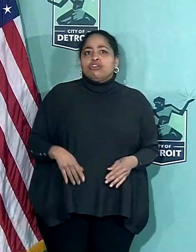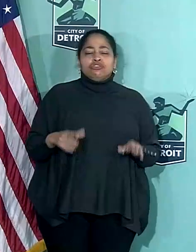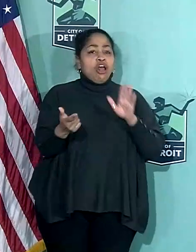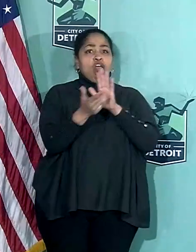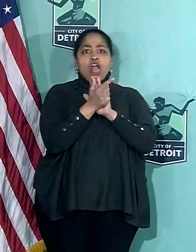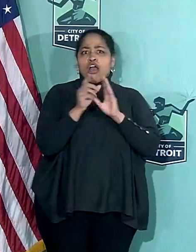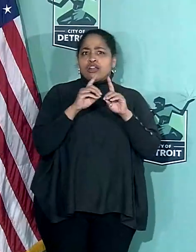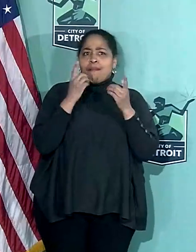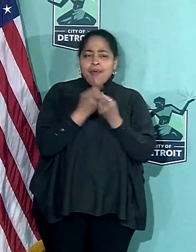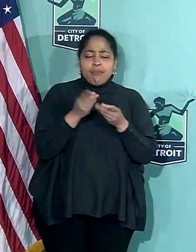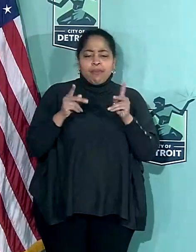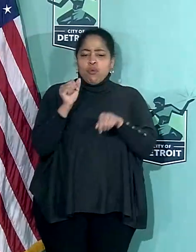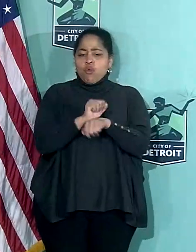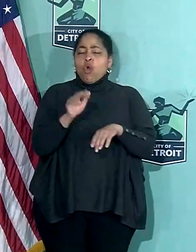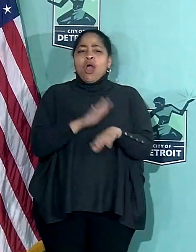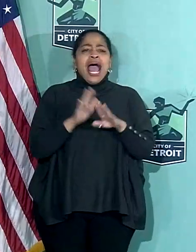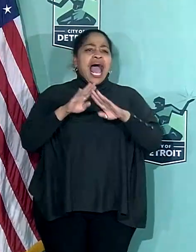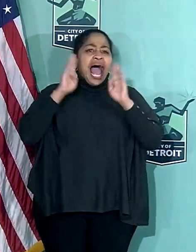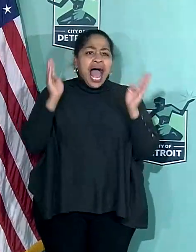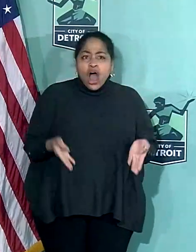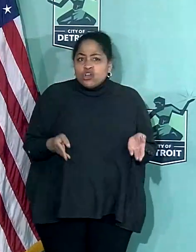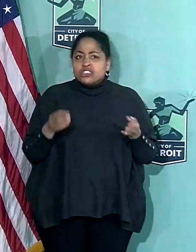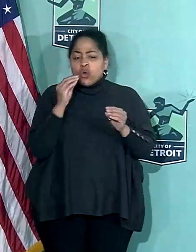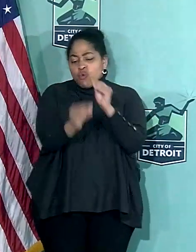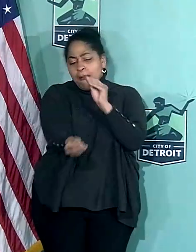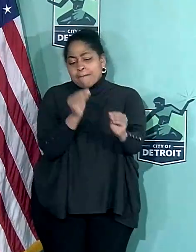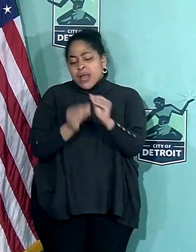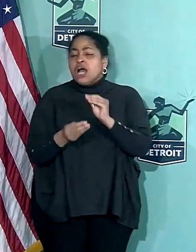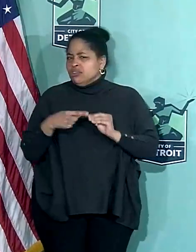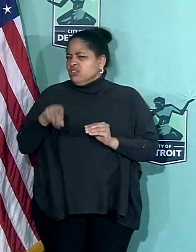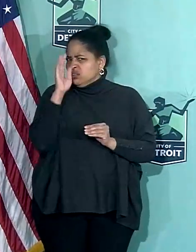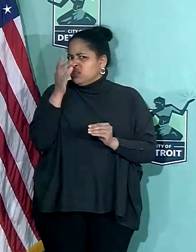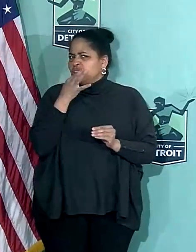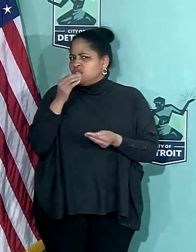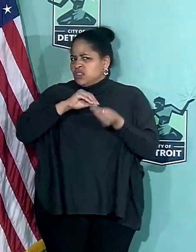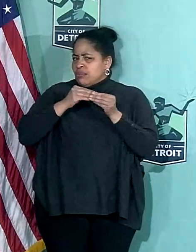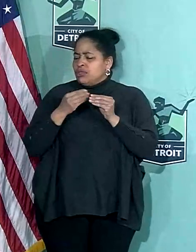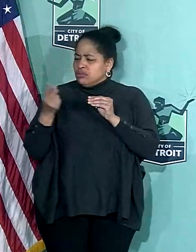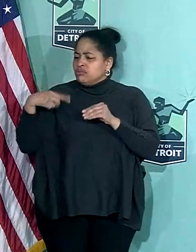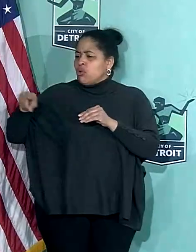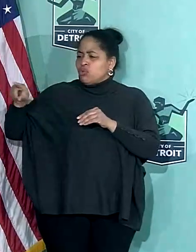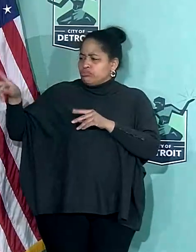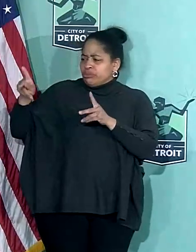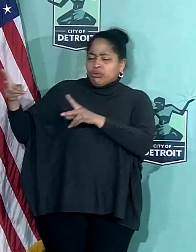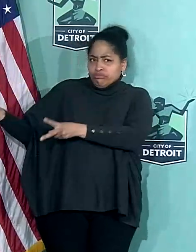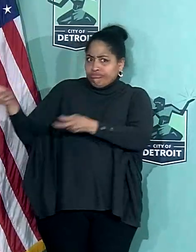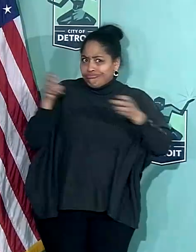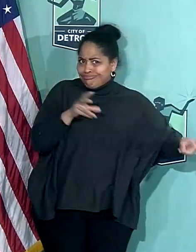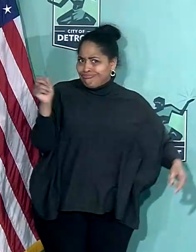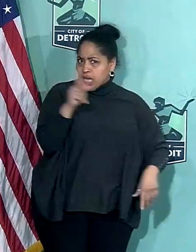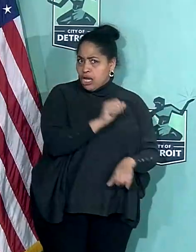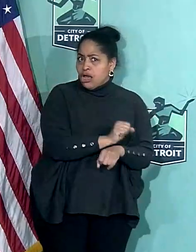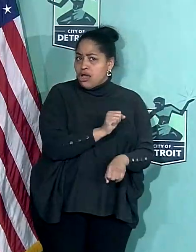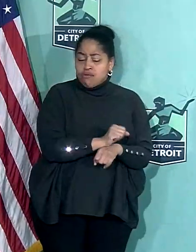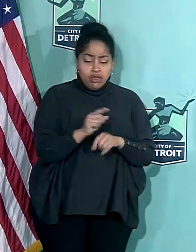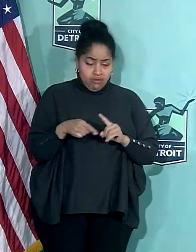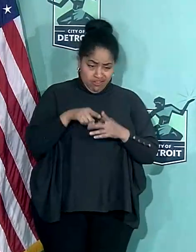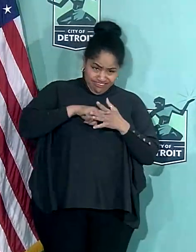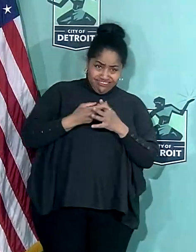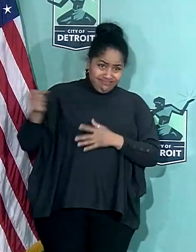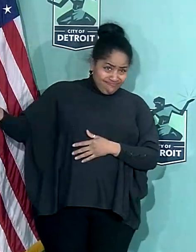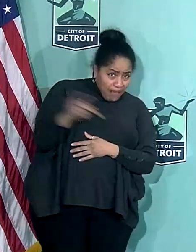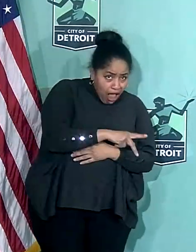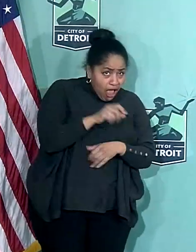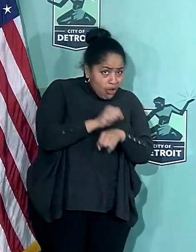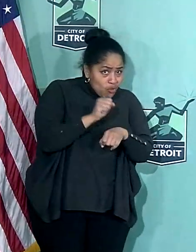housing repairs. Those are going to be coming back in the next week. And when we started bringing employees back in large